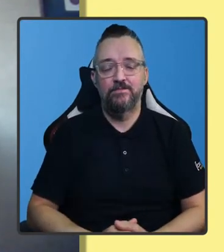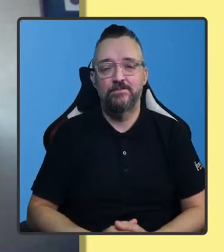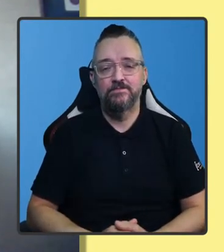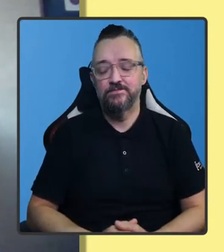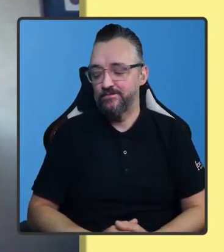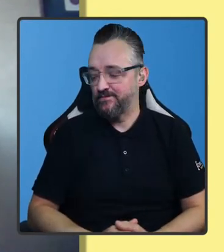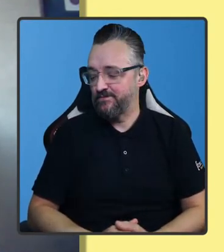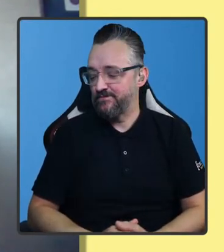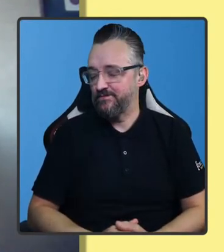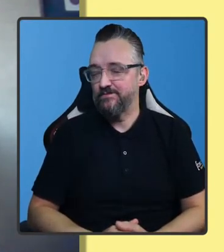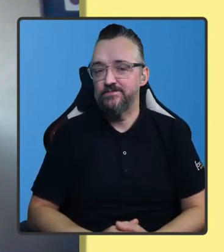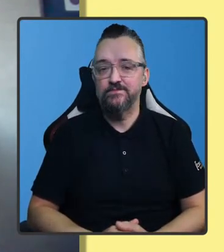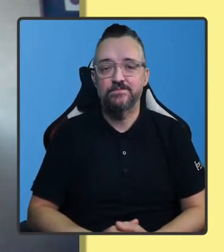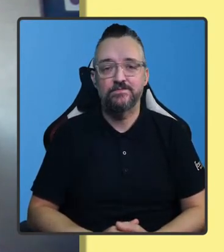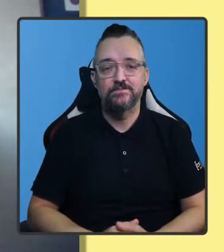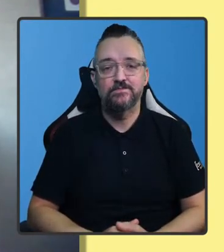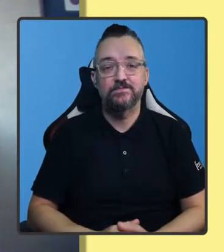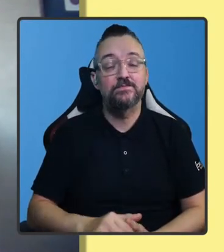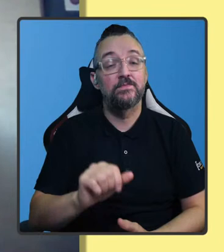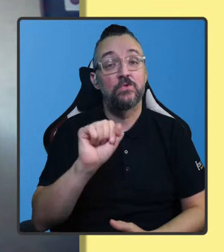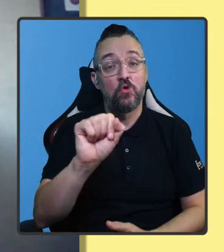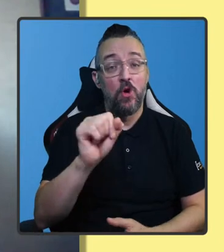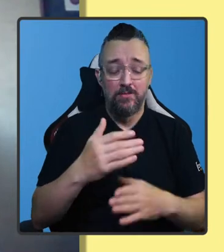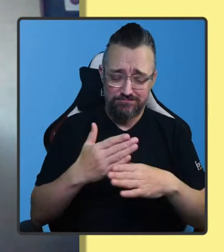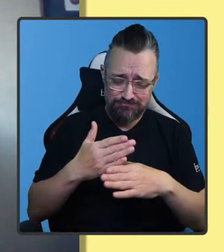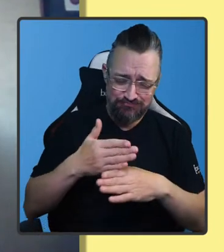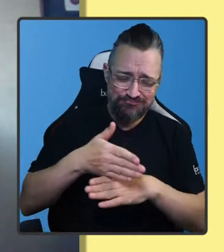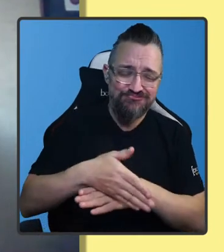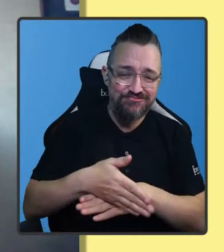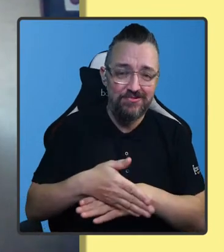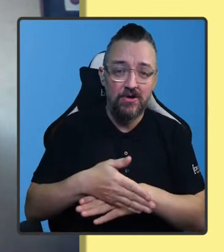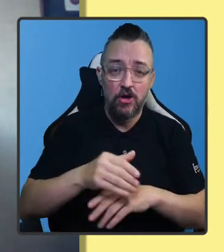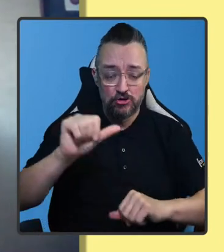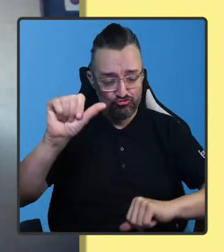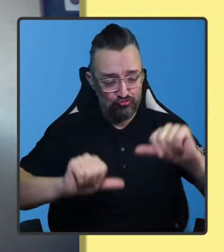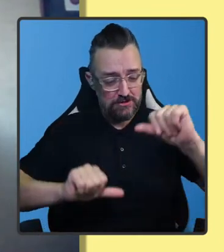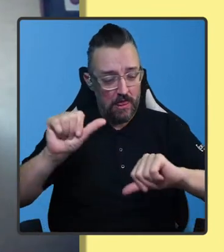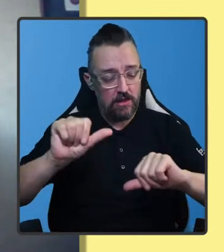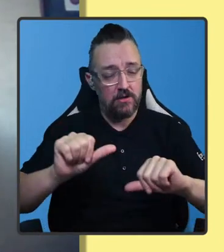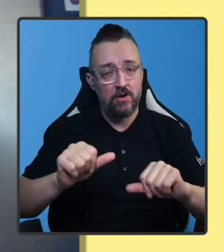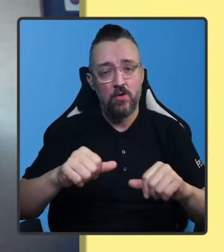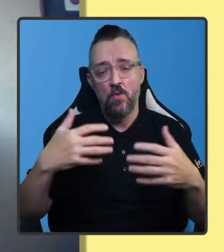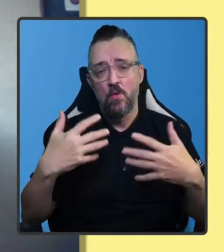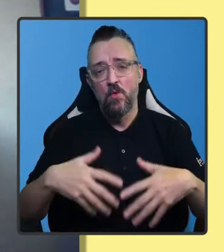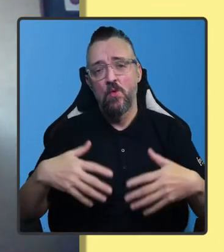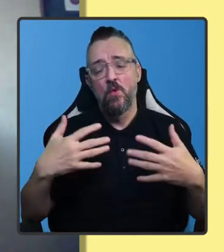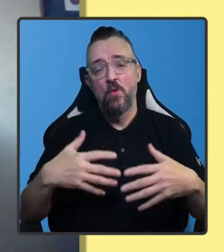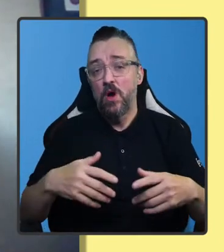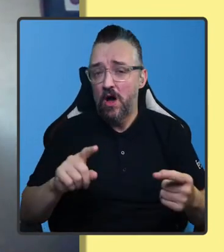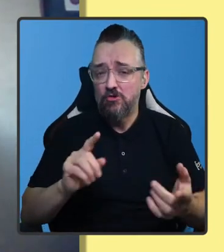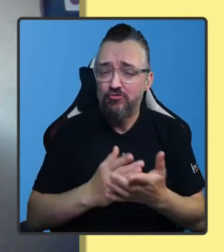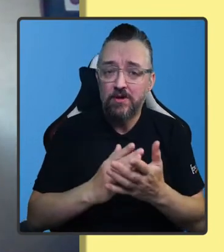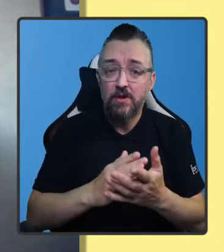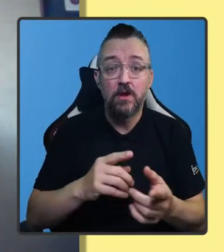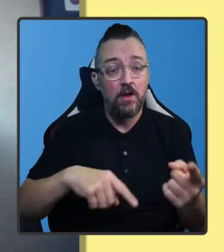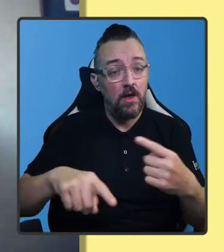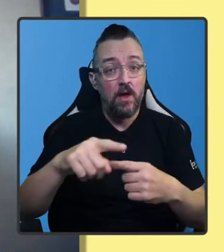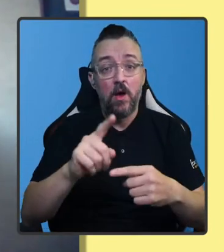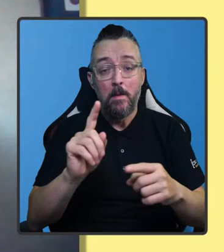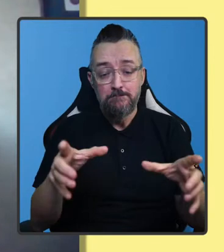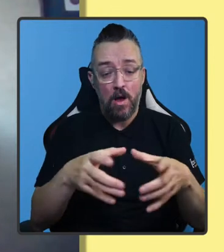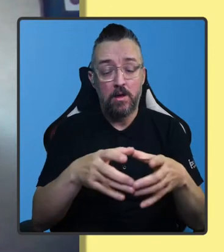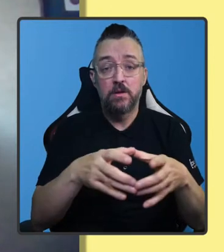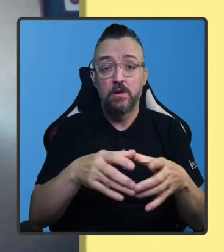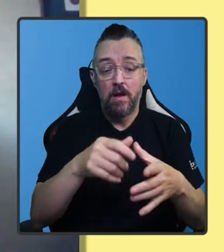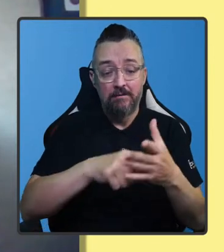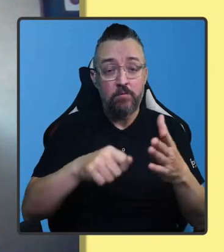And the result of your endeavours delivered a result which was quite simply stunning. No party has ever received more votes.